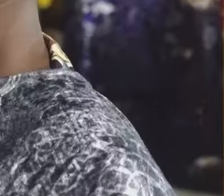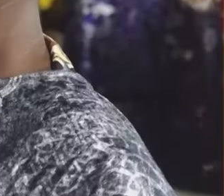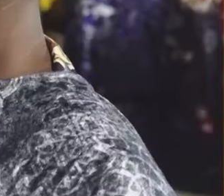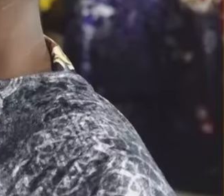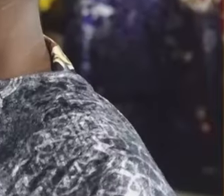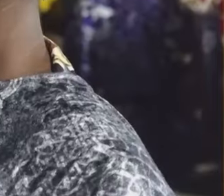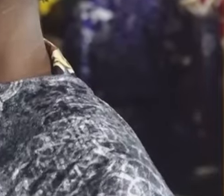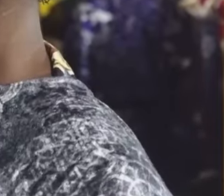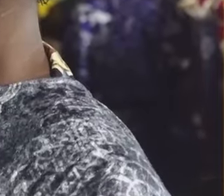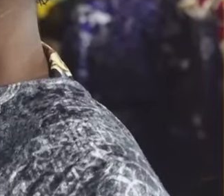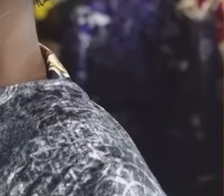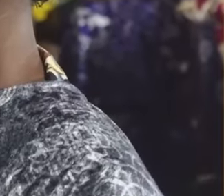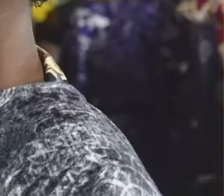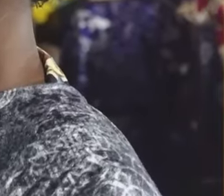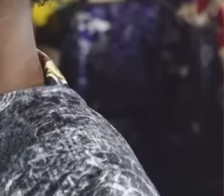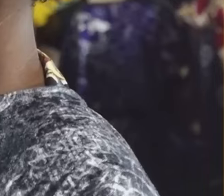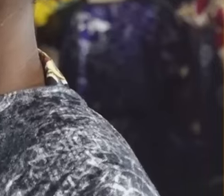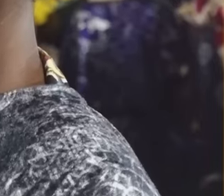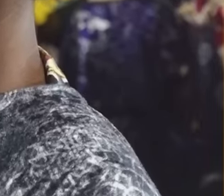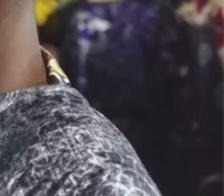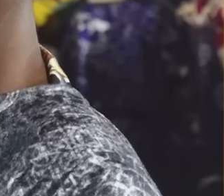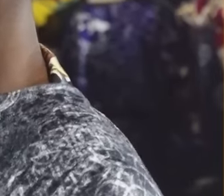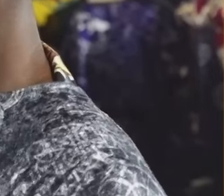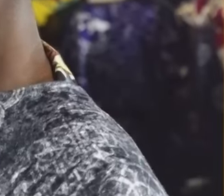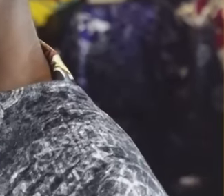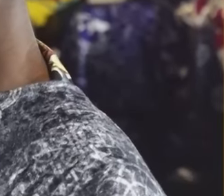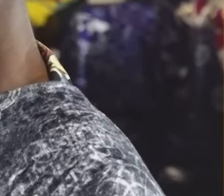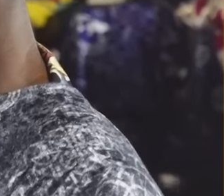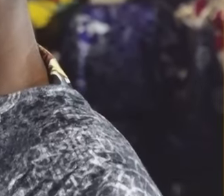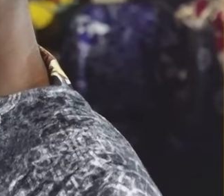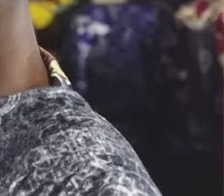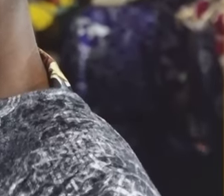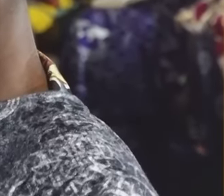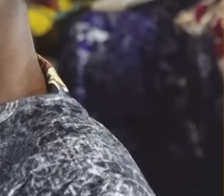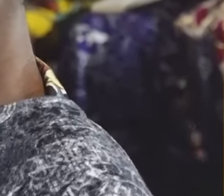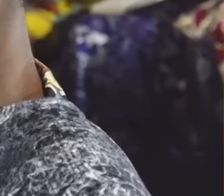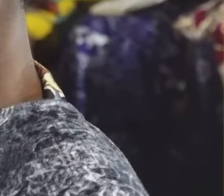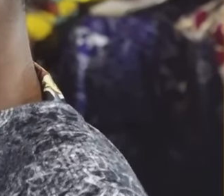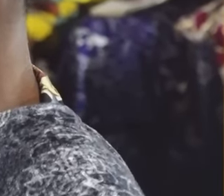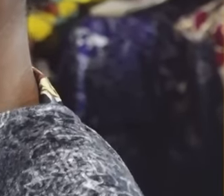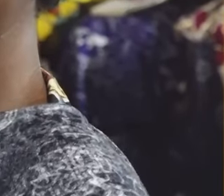Bible says that in the coolness of the evening,